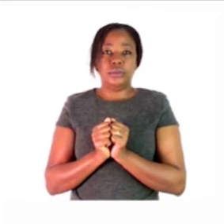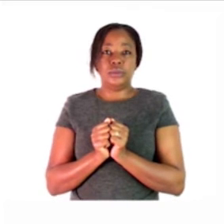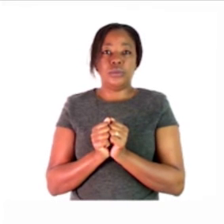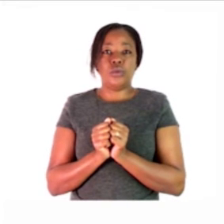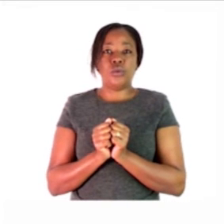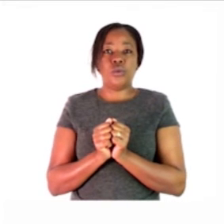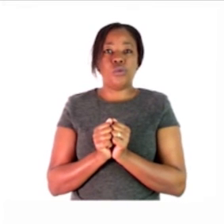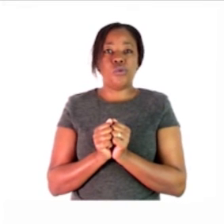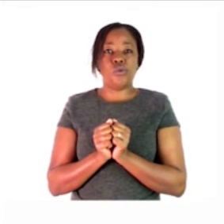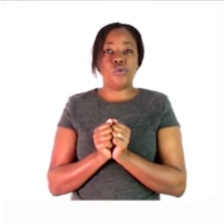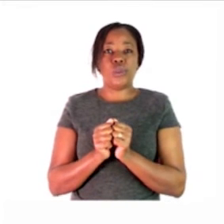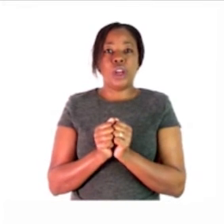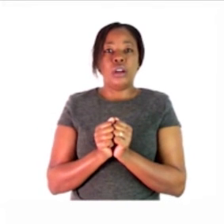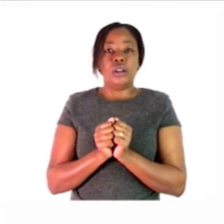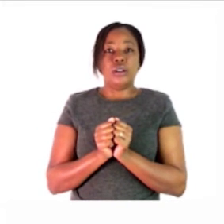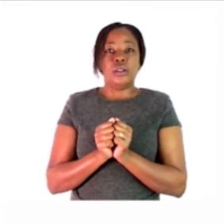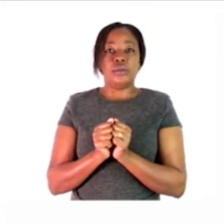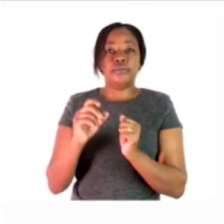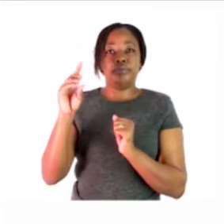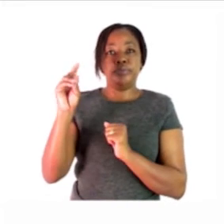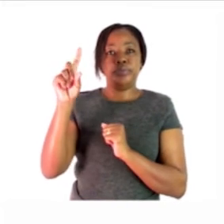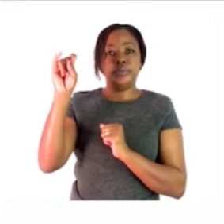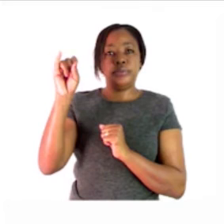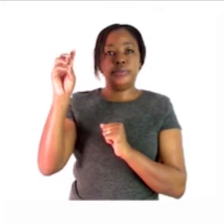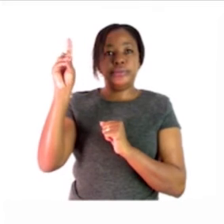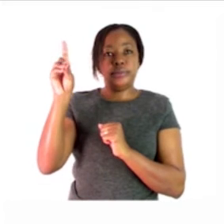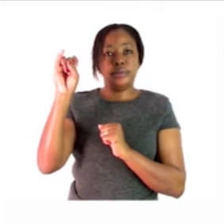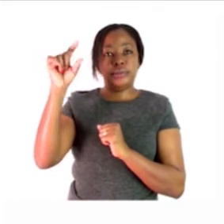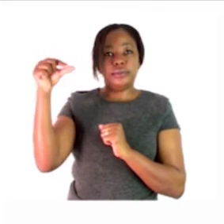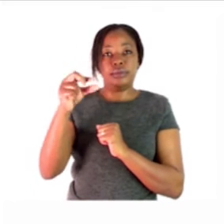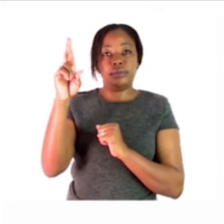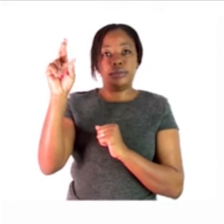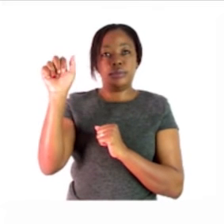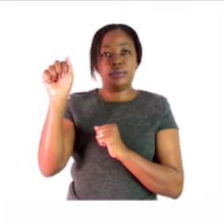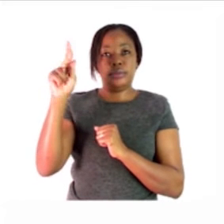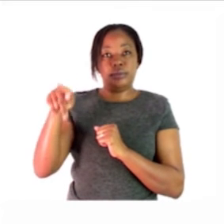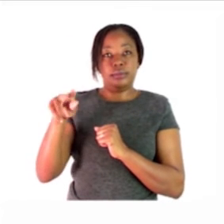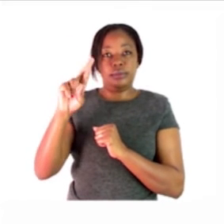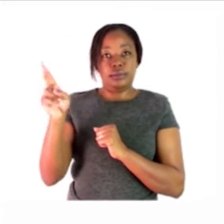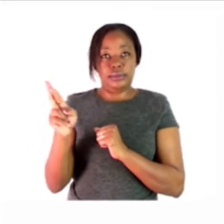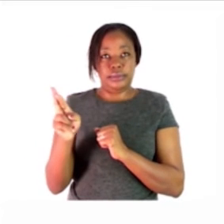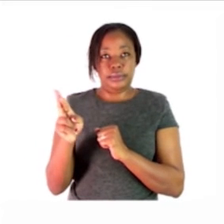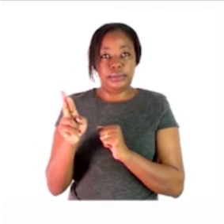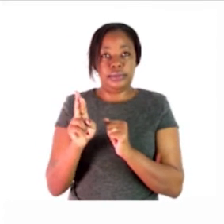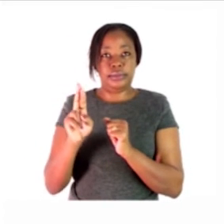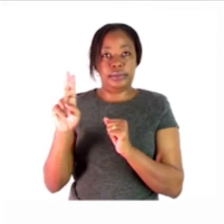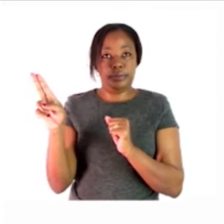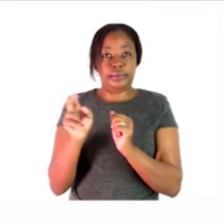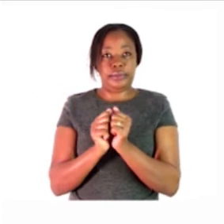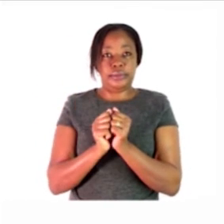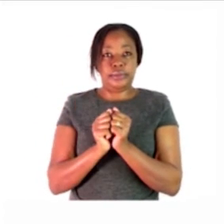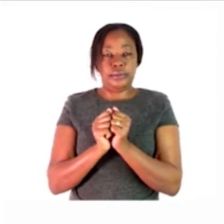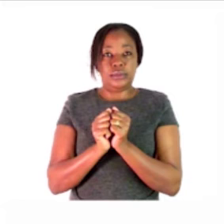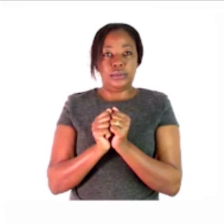look at the diagram. Okay. Now we are going to find and color the words in the correct